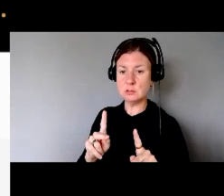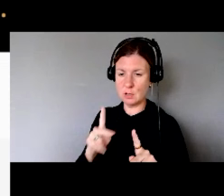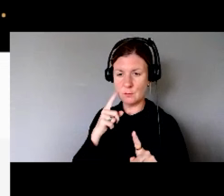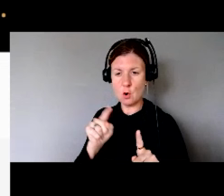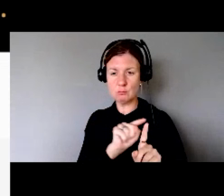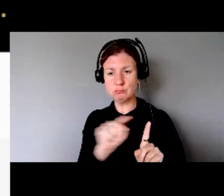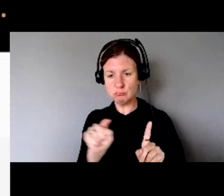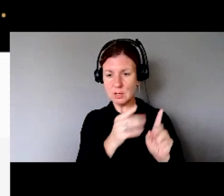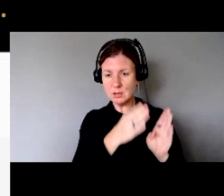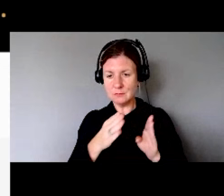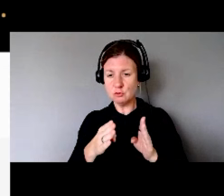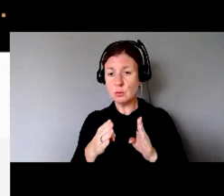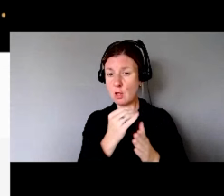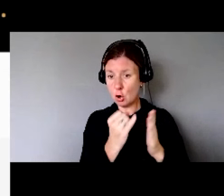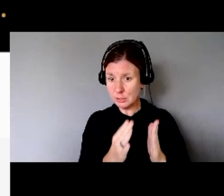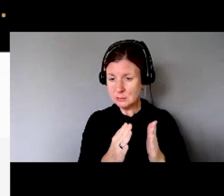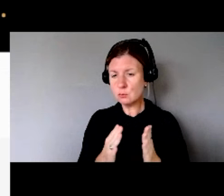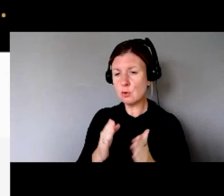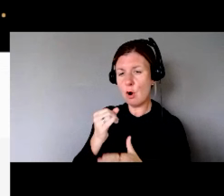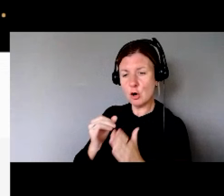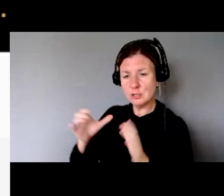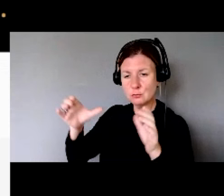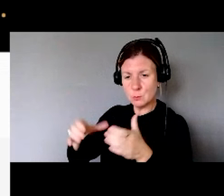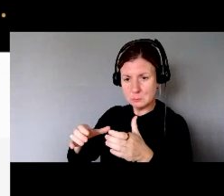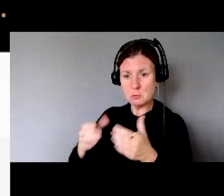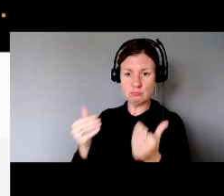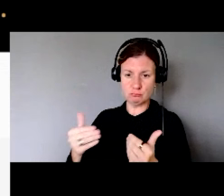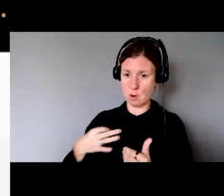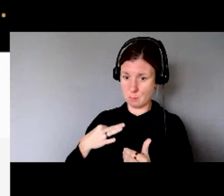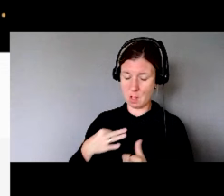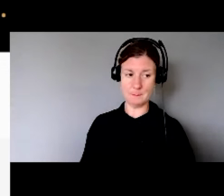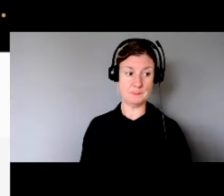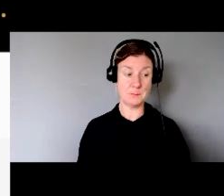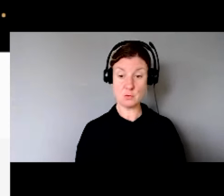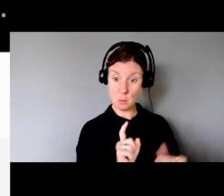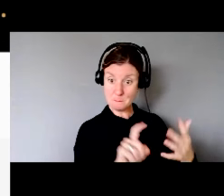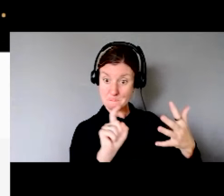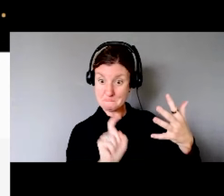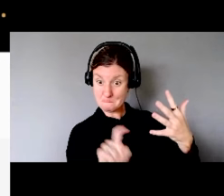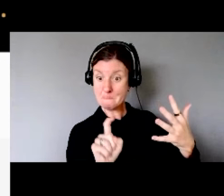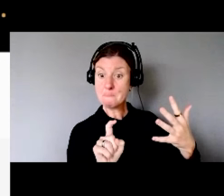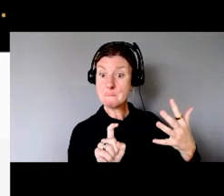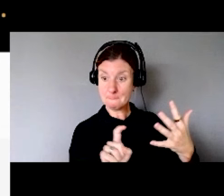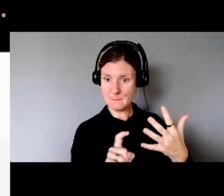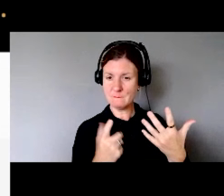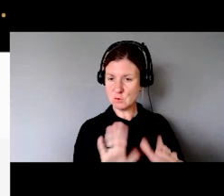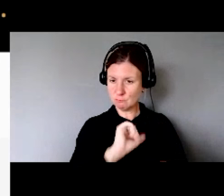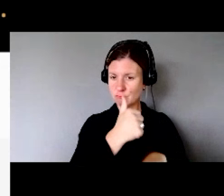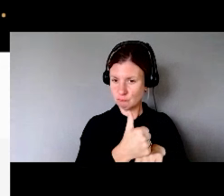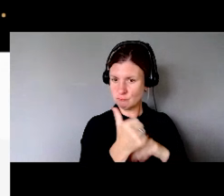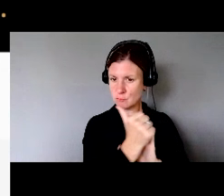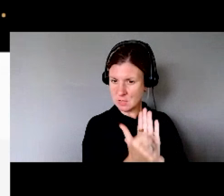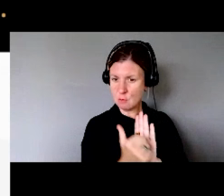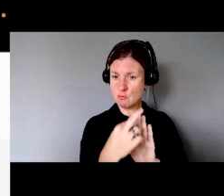and artist collectives to apply. Once you have registered for an account or log into your existing account on